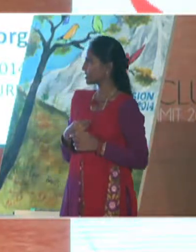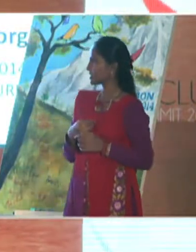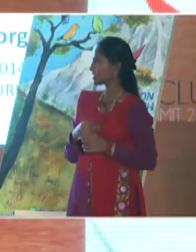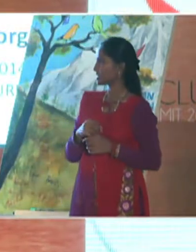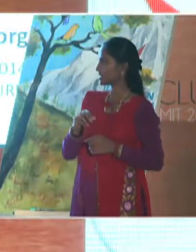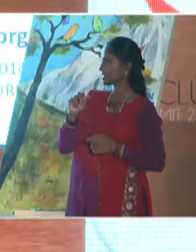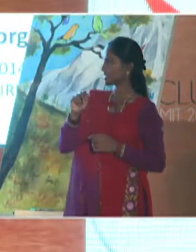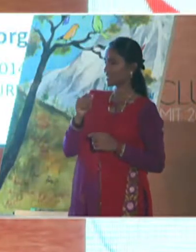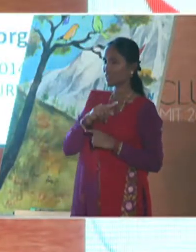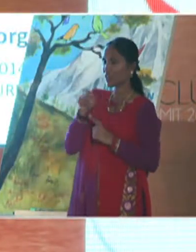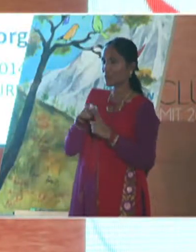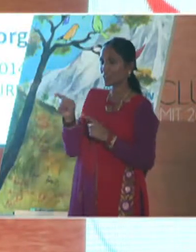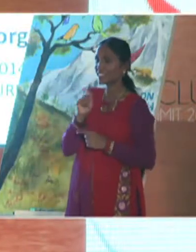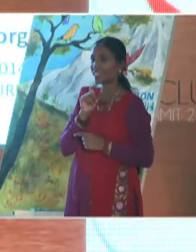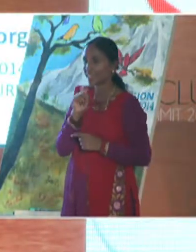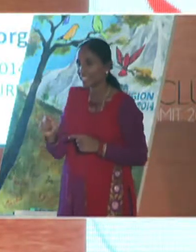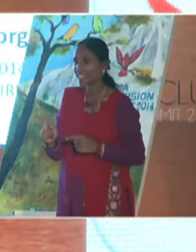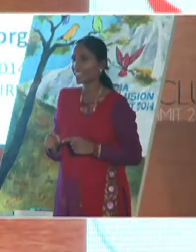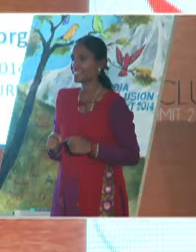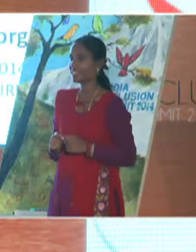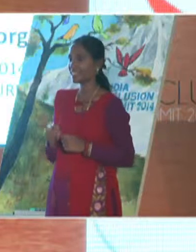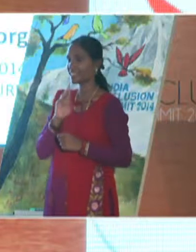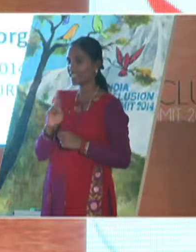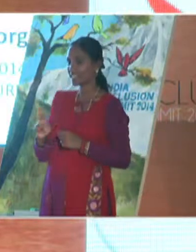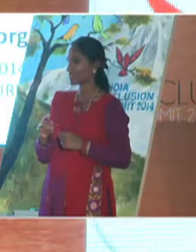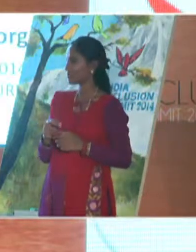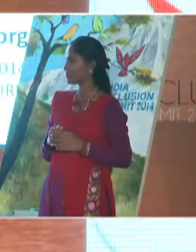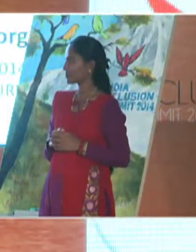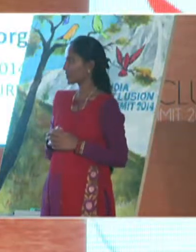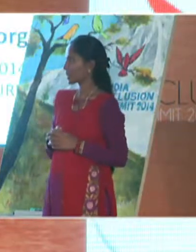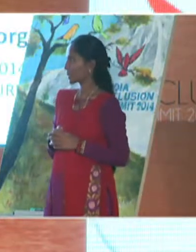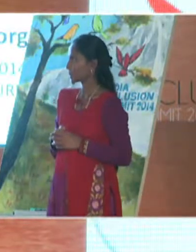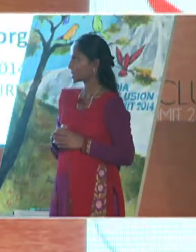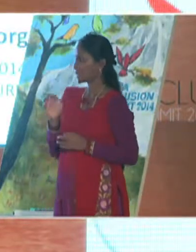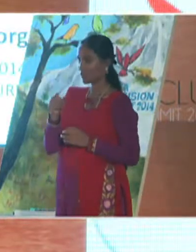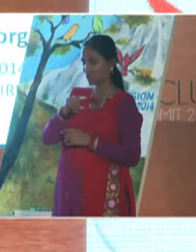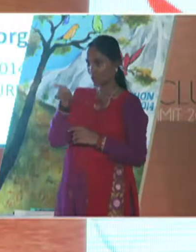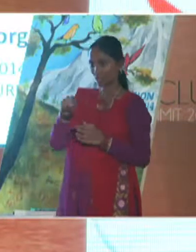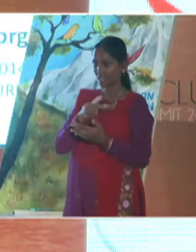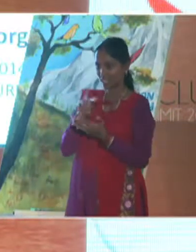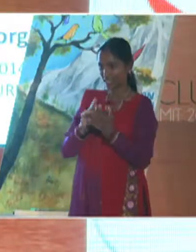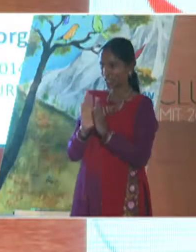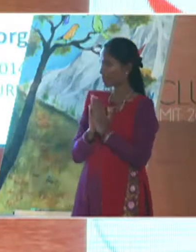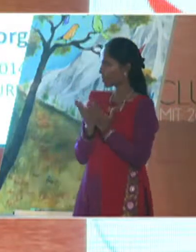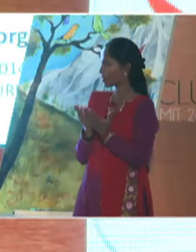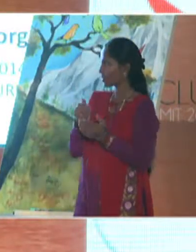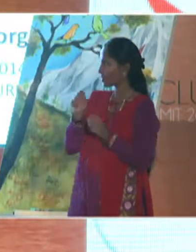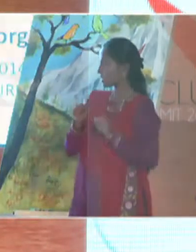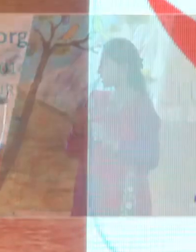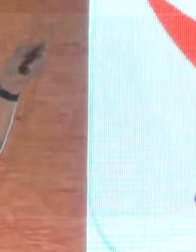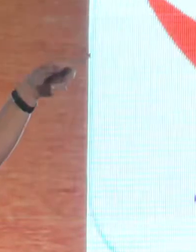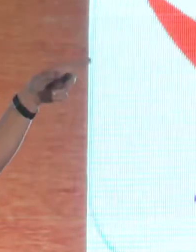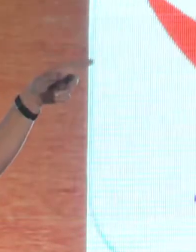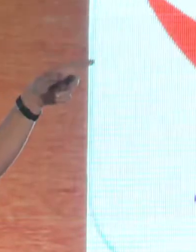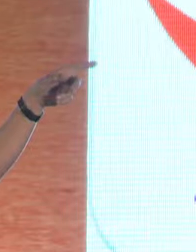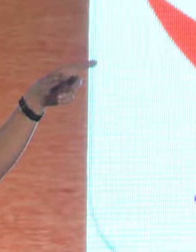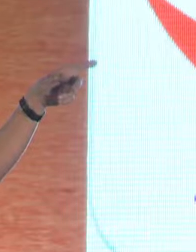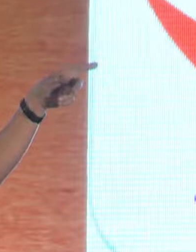by reality. And that's a big advantage. If you read a book and you go to see the movie in the